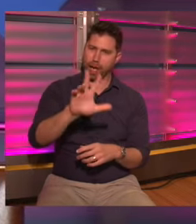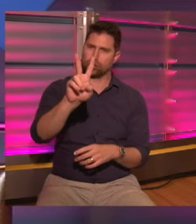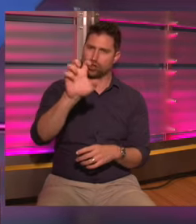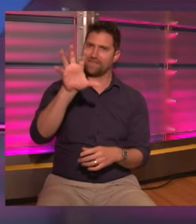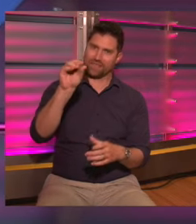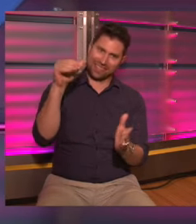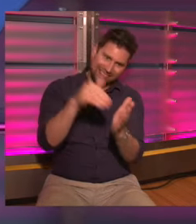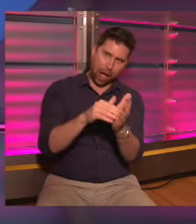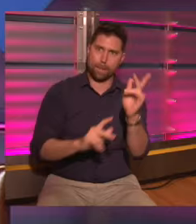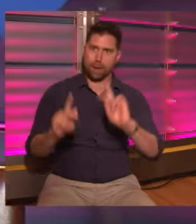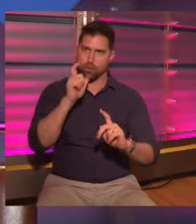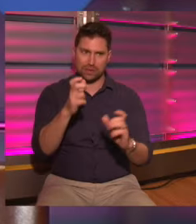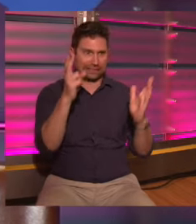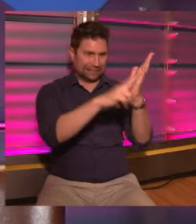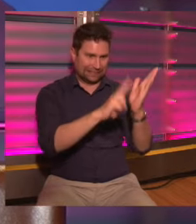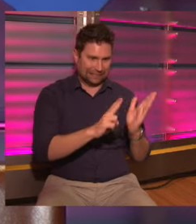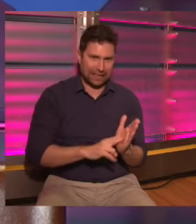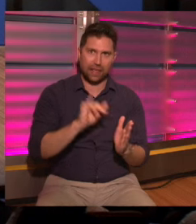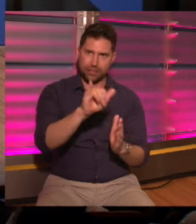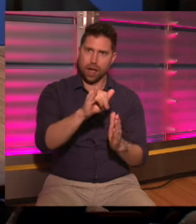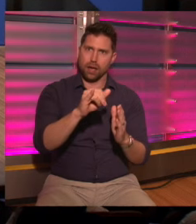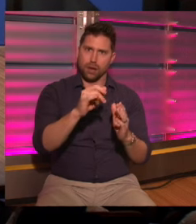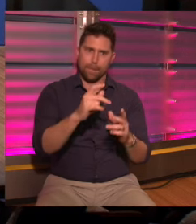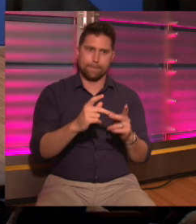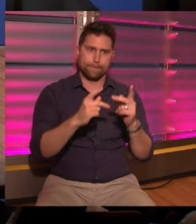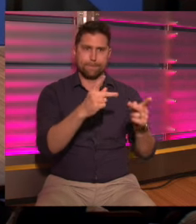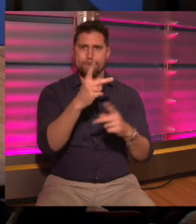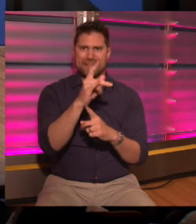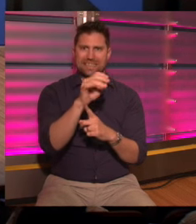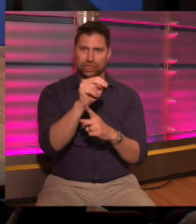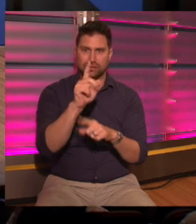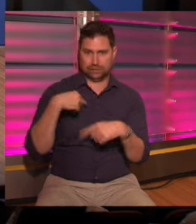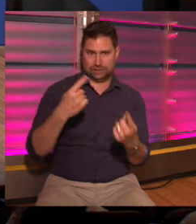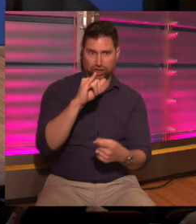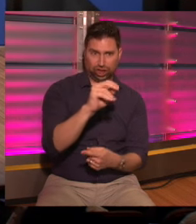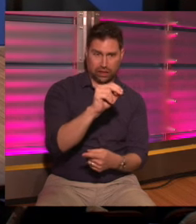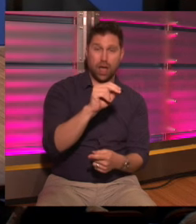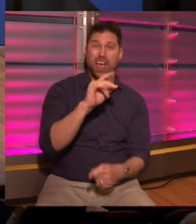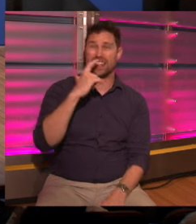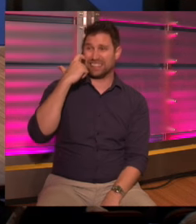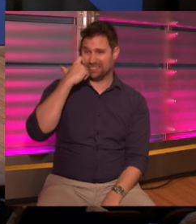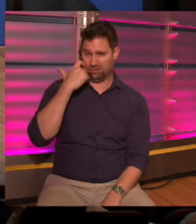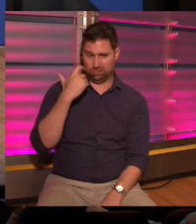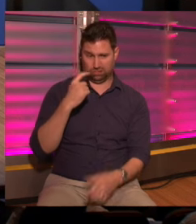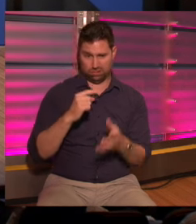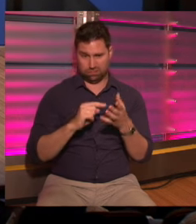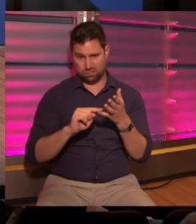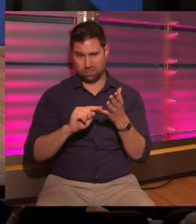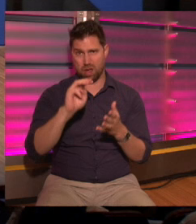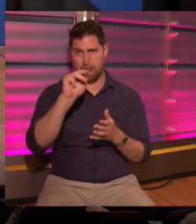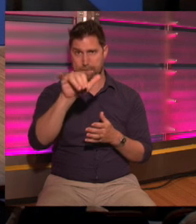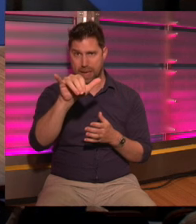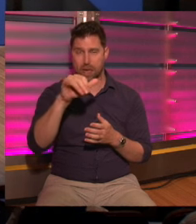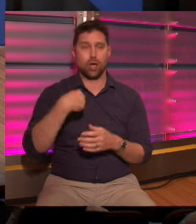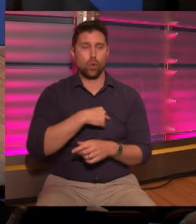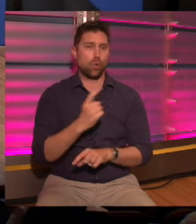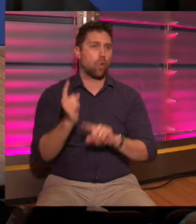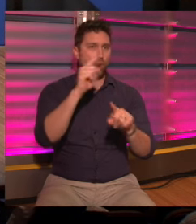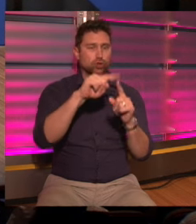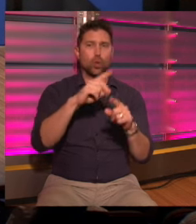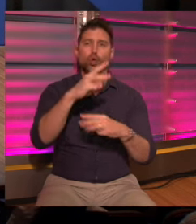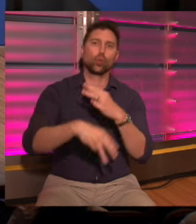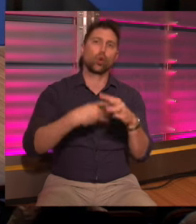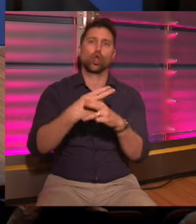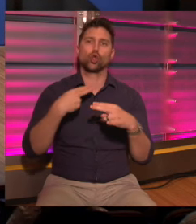250,000 people sign this petition since January. And then just at the end of May, we got to go to the World